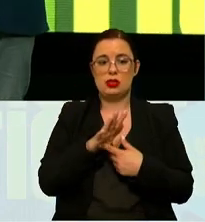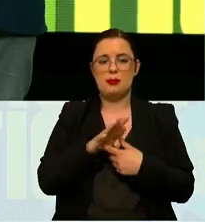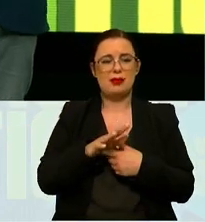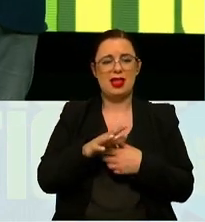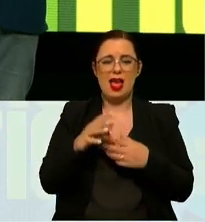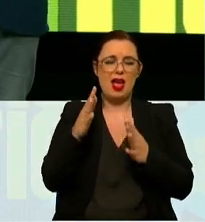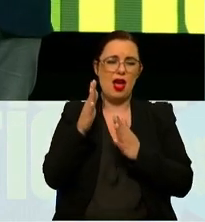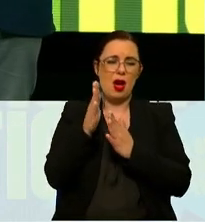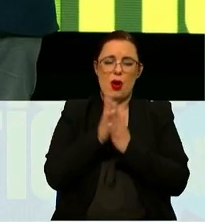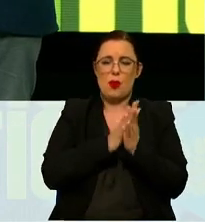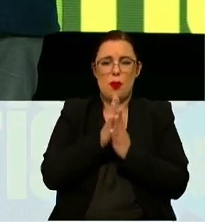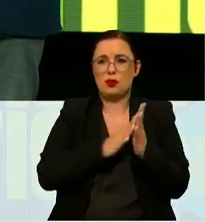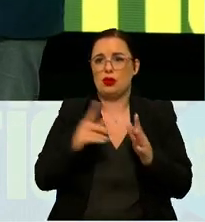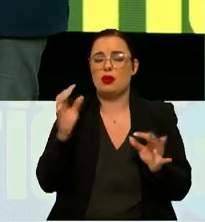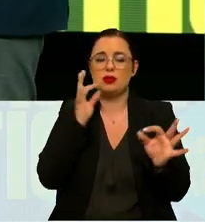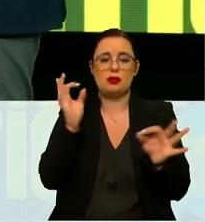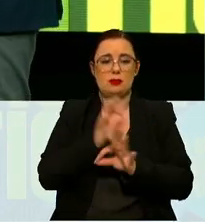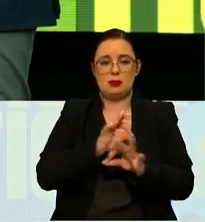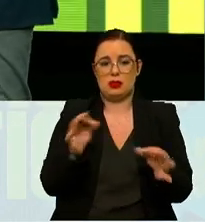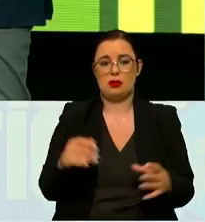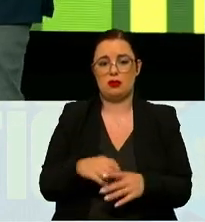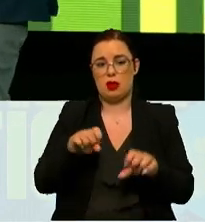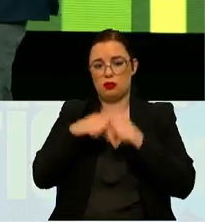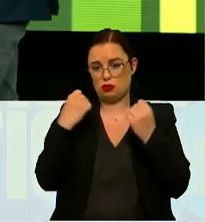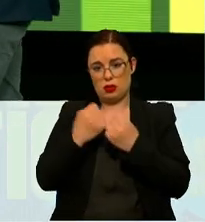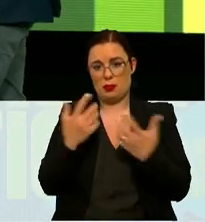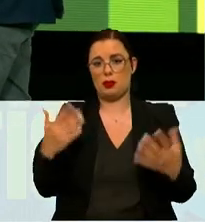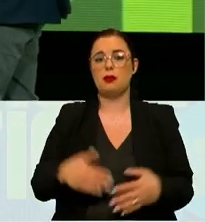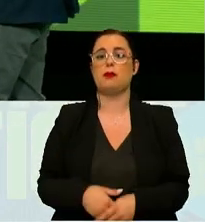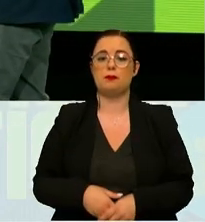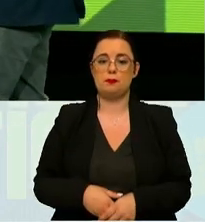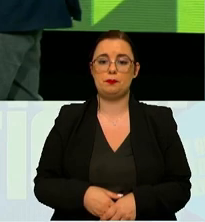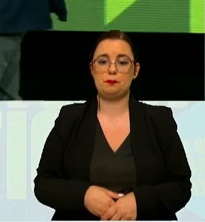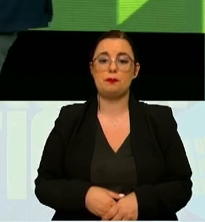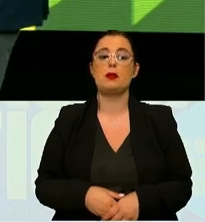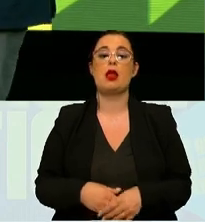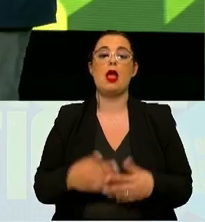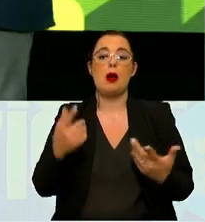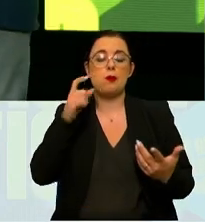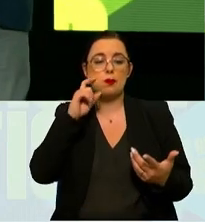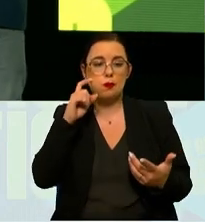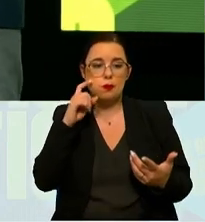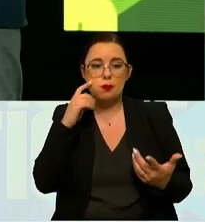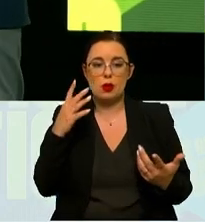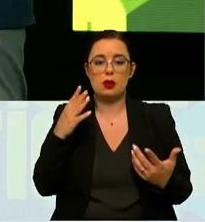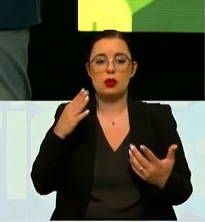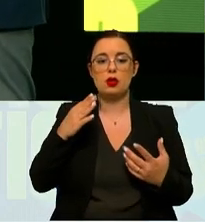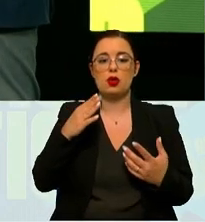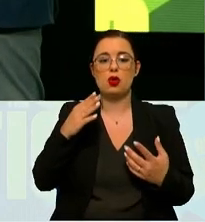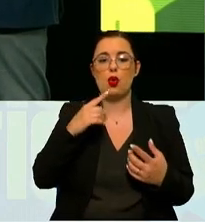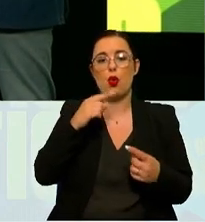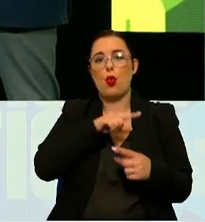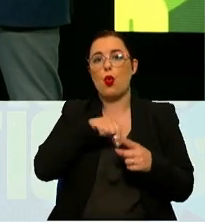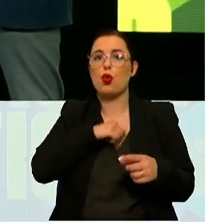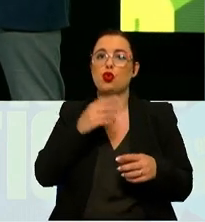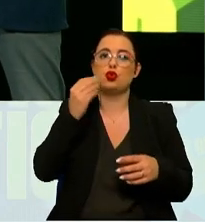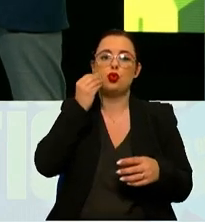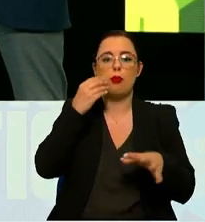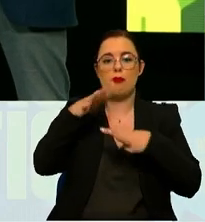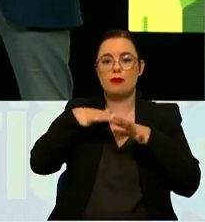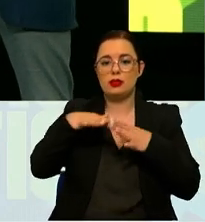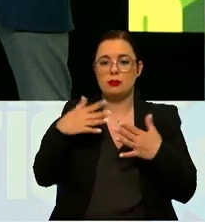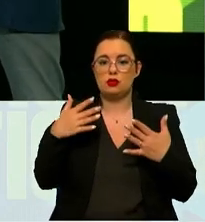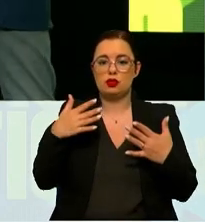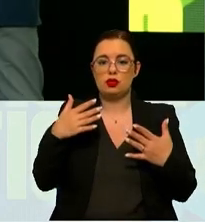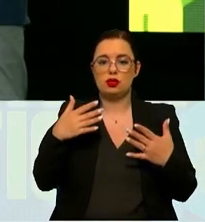challenges that we have ahead of us as a species, right? We're preventing how floods are going to behave by understanding